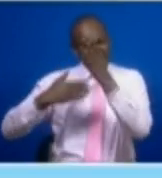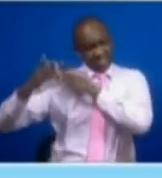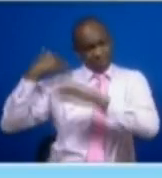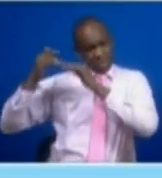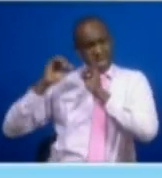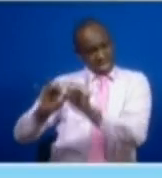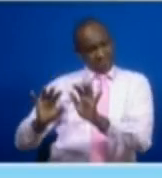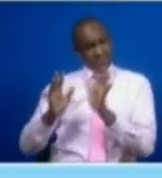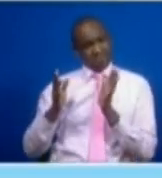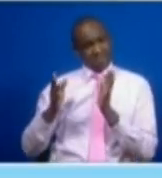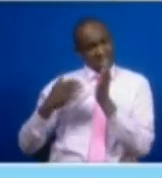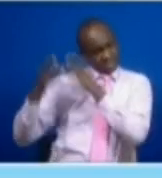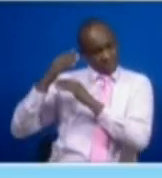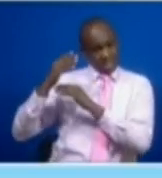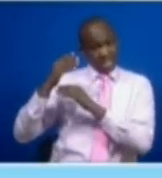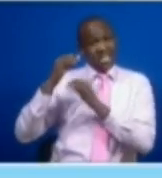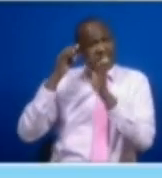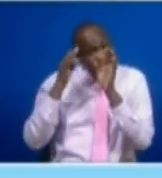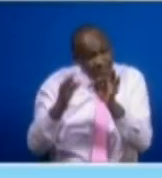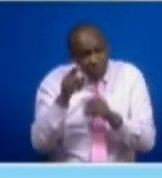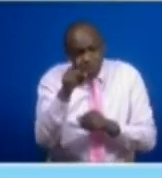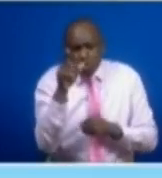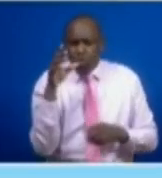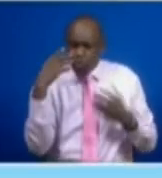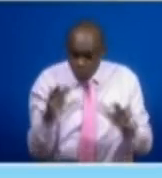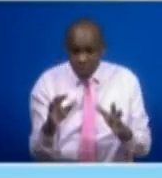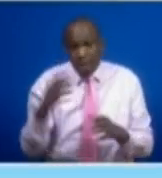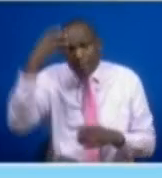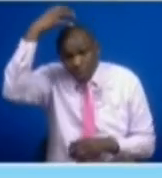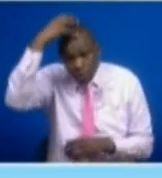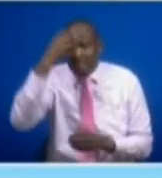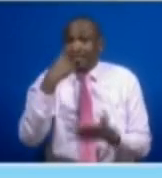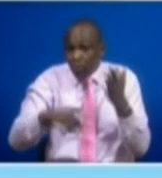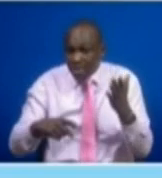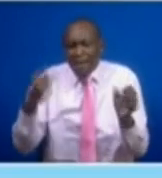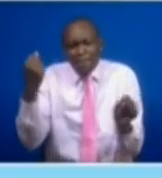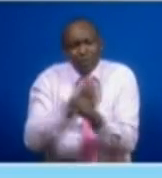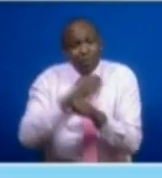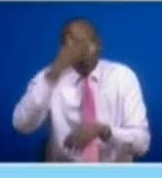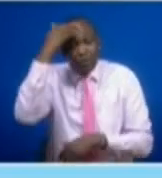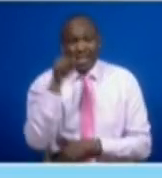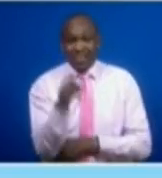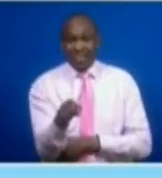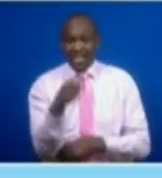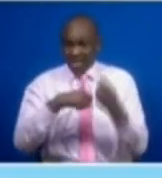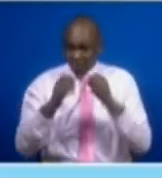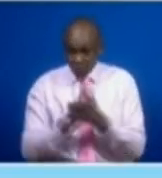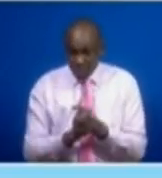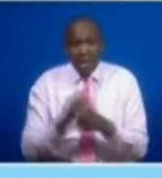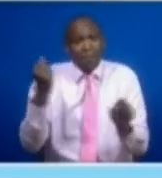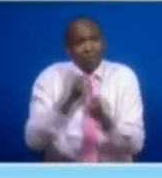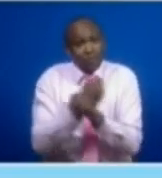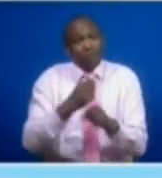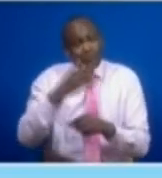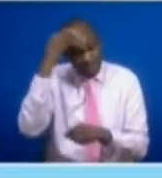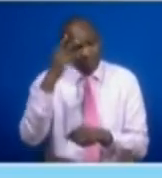don't know. Because if you can miss something like this, like Miguna said, we shall not forget in 2022, we shall not forget